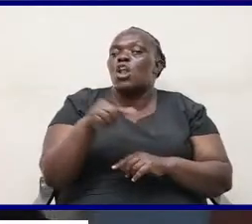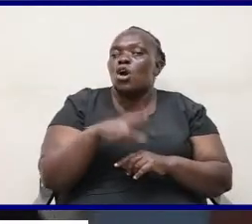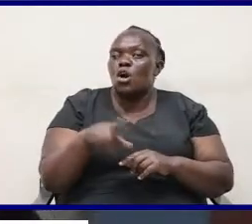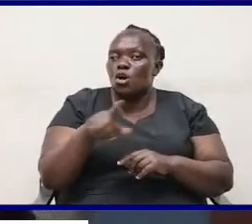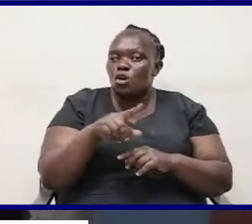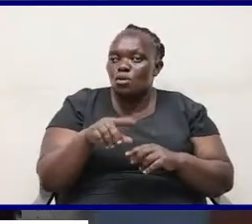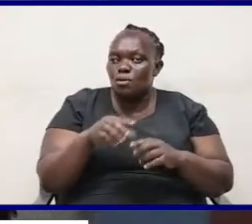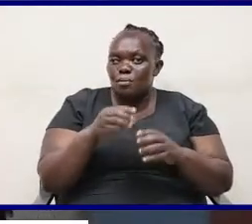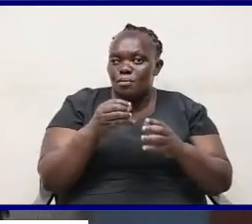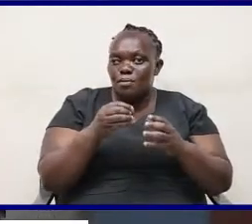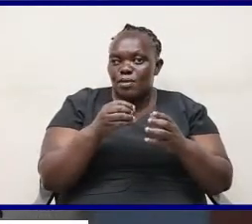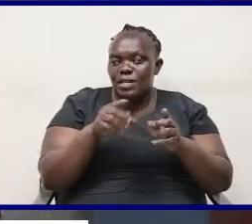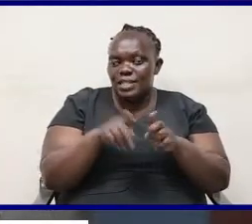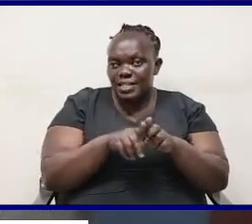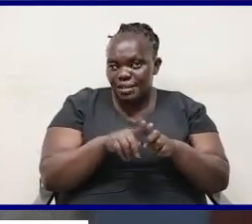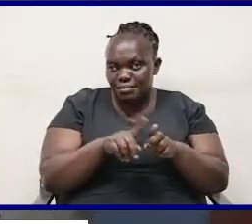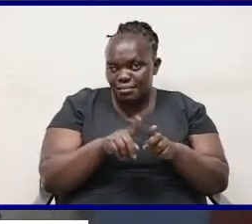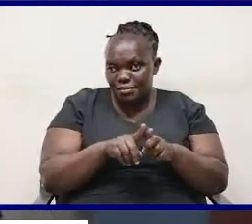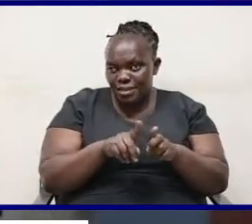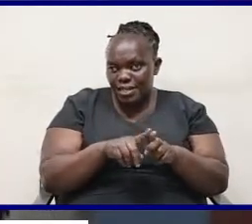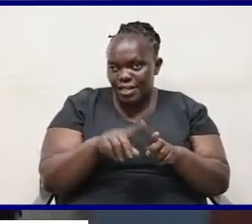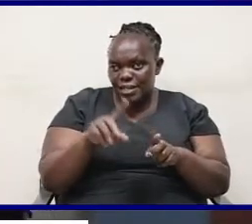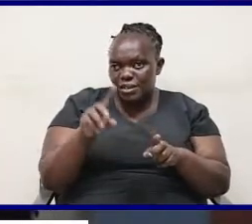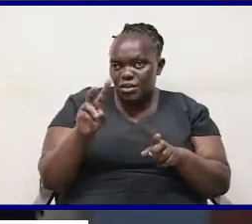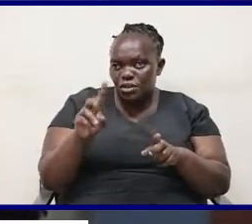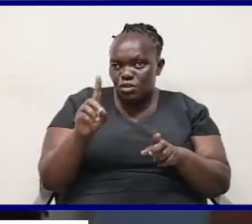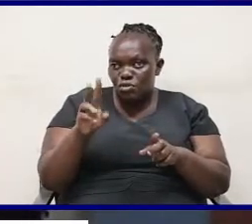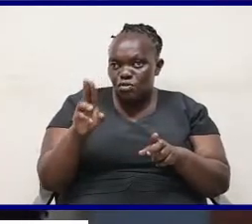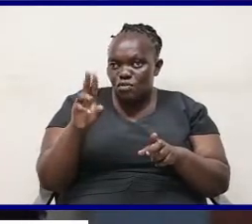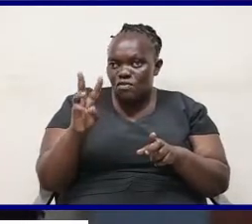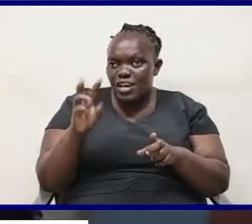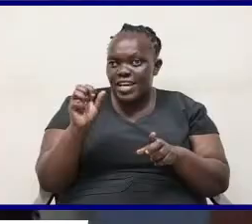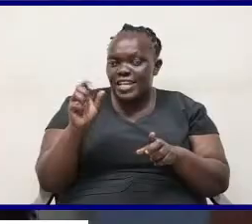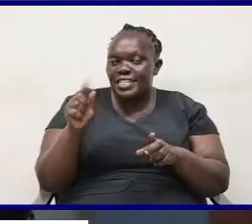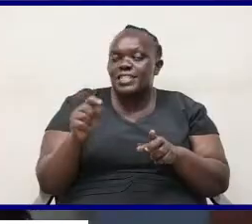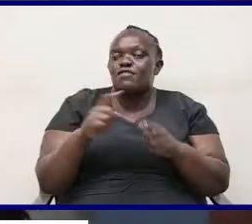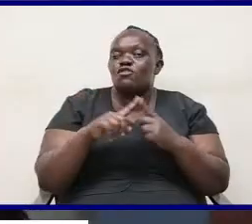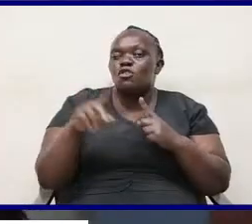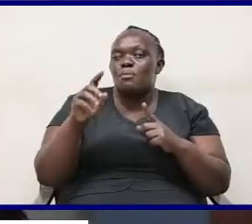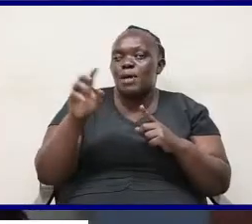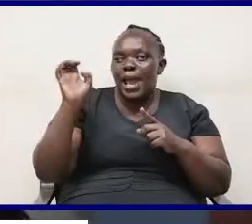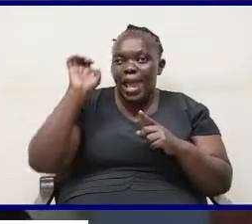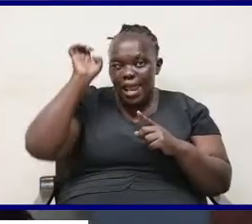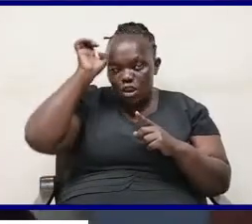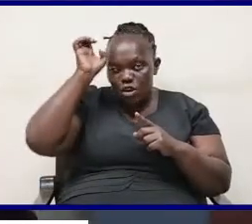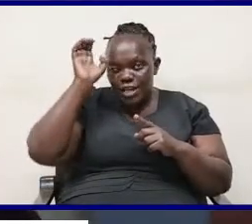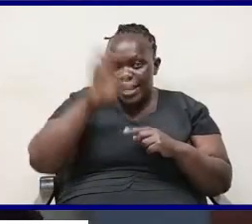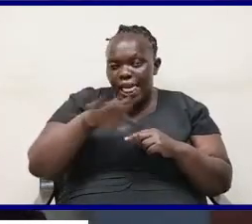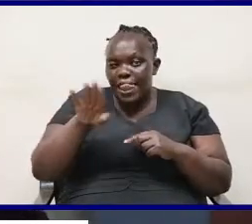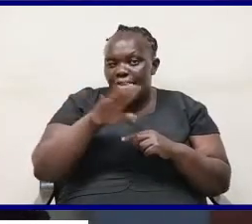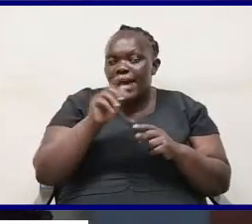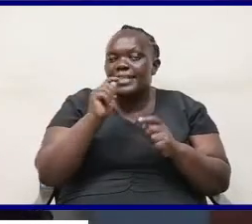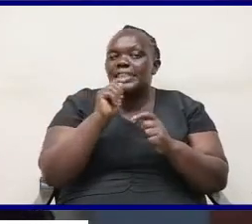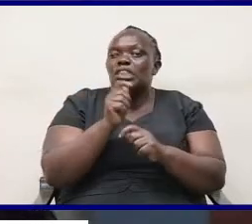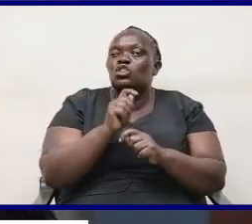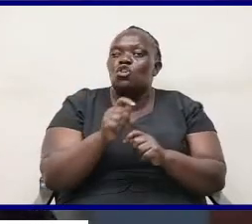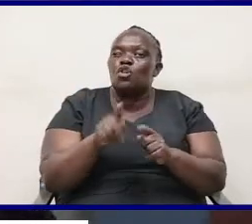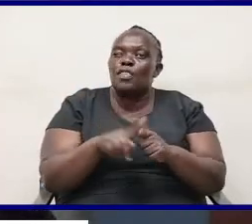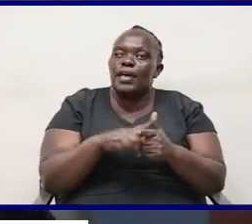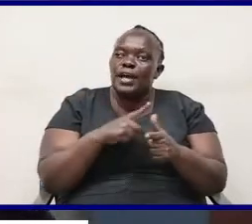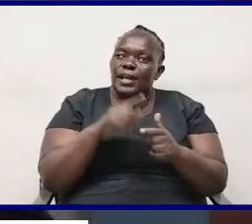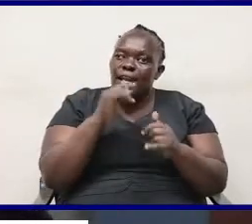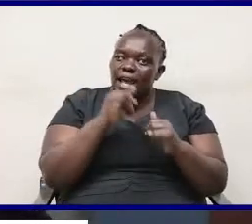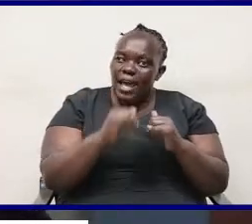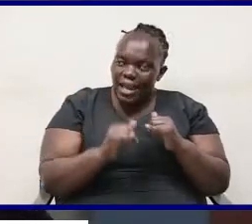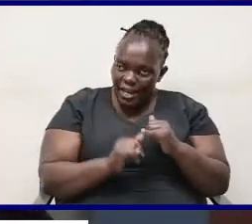local producers? Ni Demu wa Duvet kutoka Eldoret from TikTok. Swali la